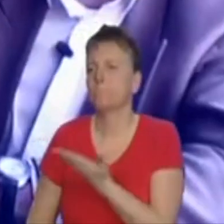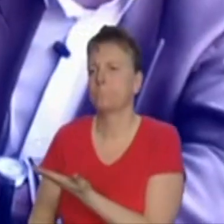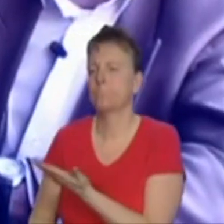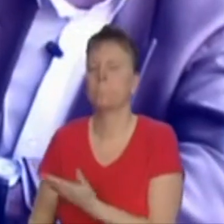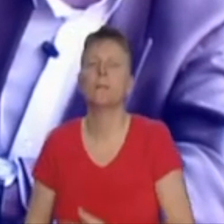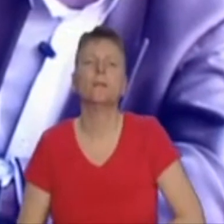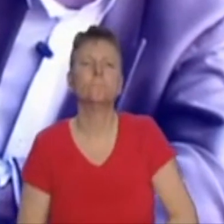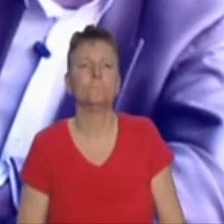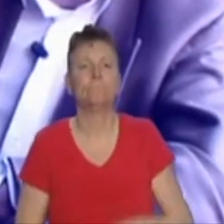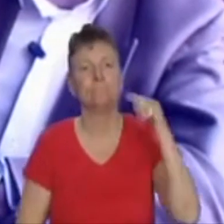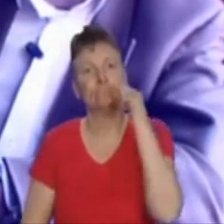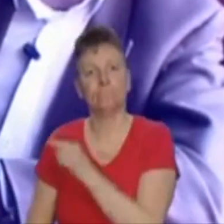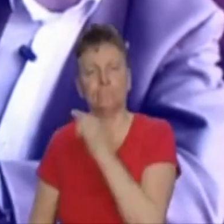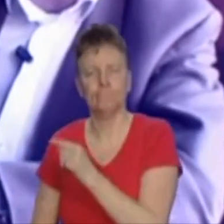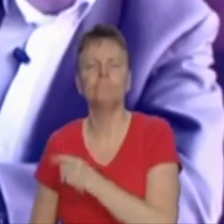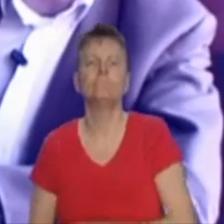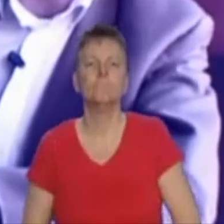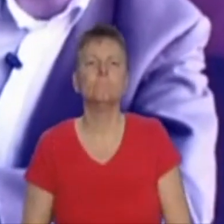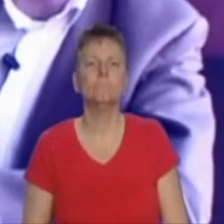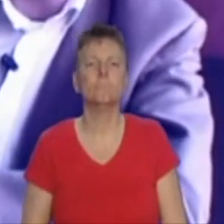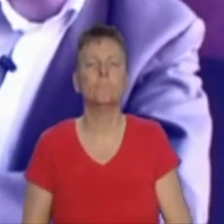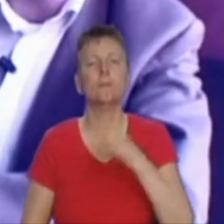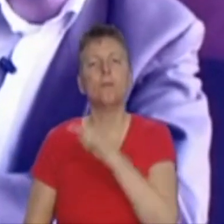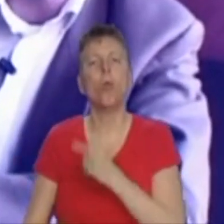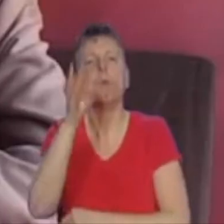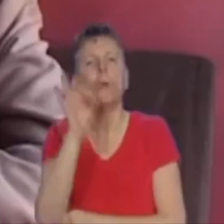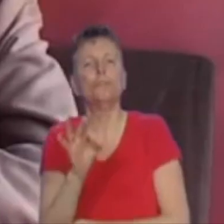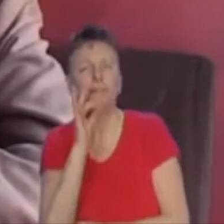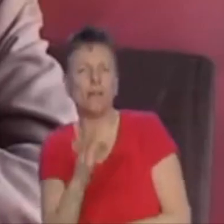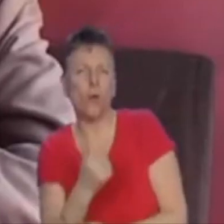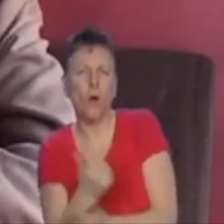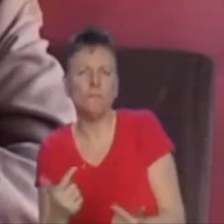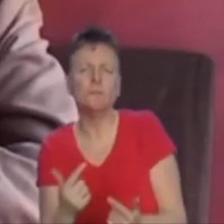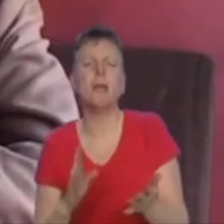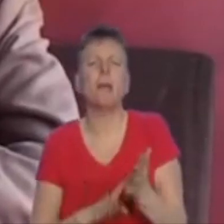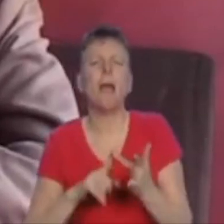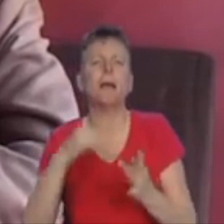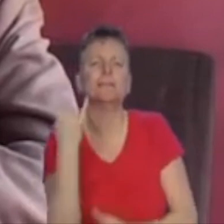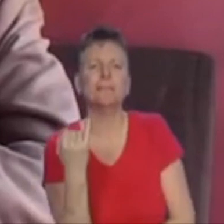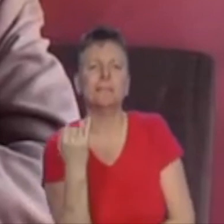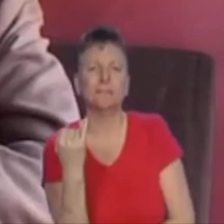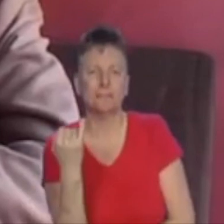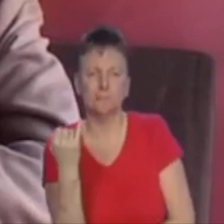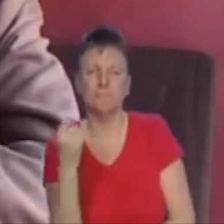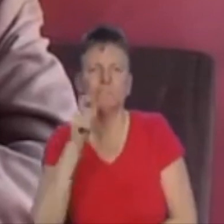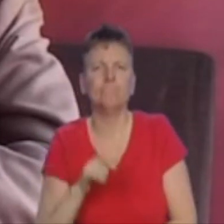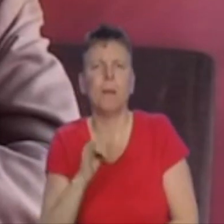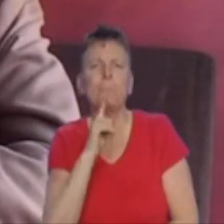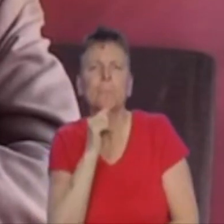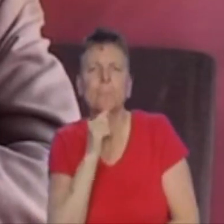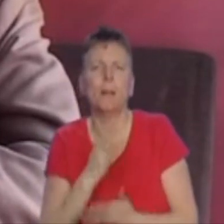The question is asked often of whether MI6 assassinates people. Well, the answer is I don't really know. I think it's